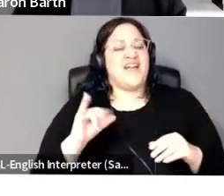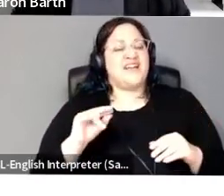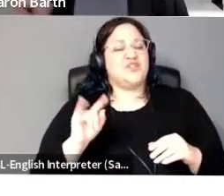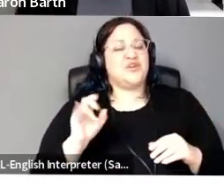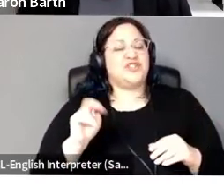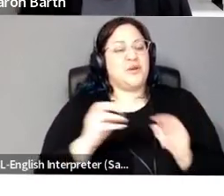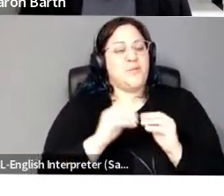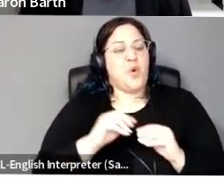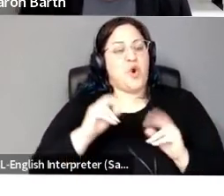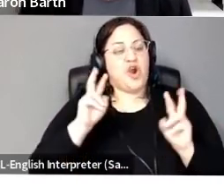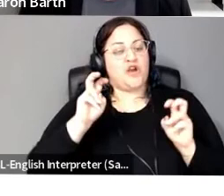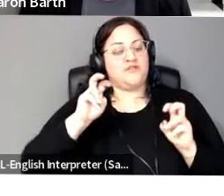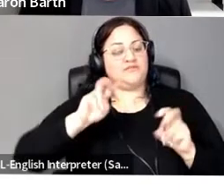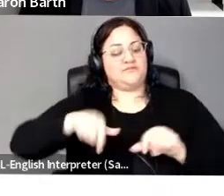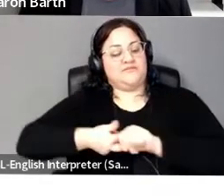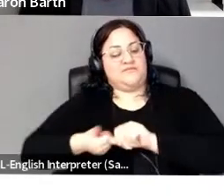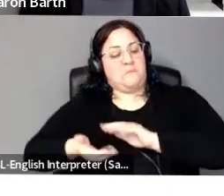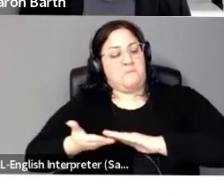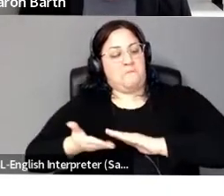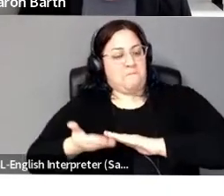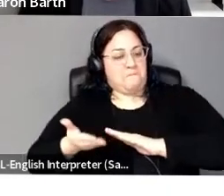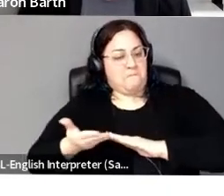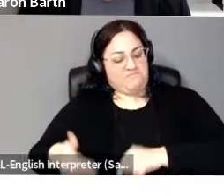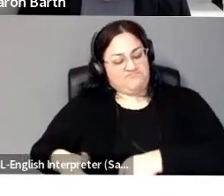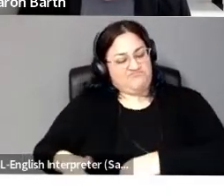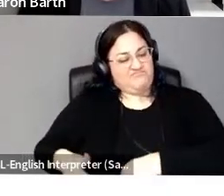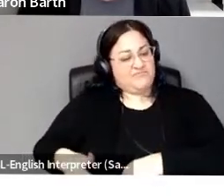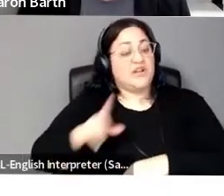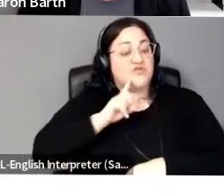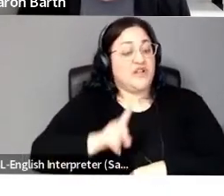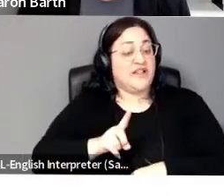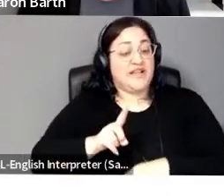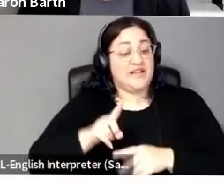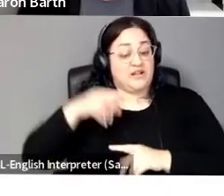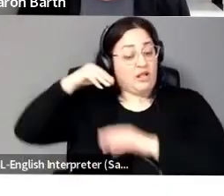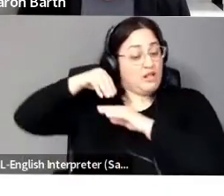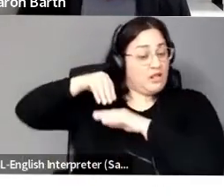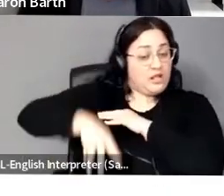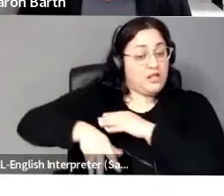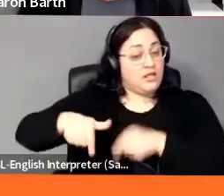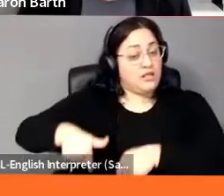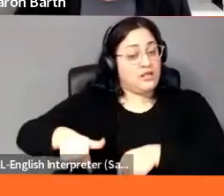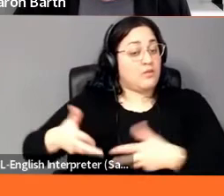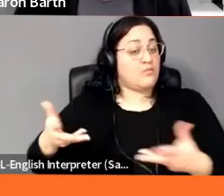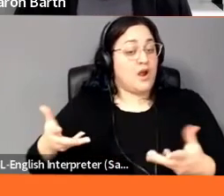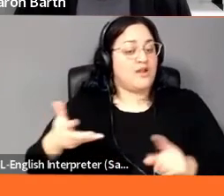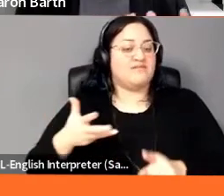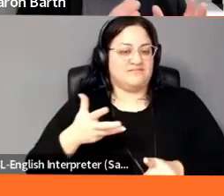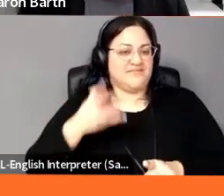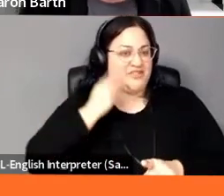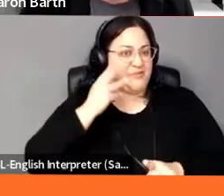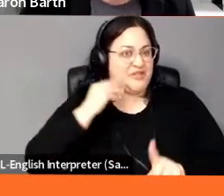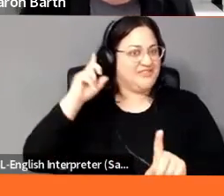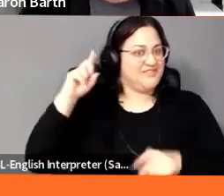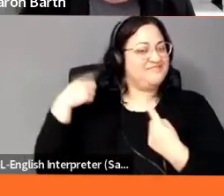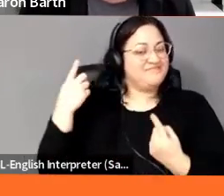situation subconsciously based on our past experience, okay? So that's what